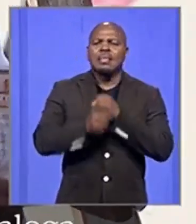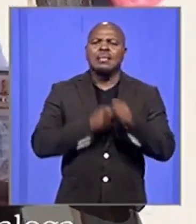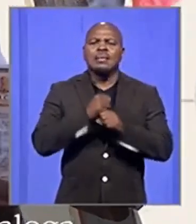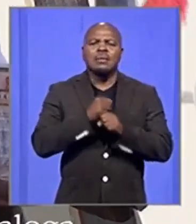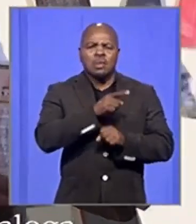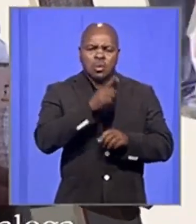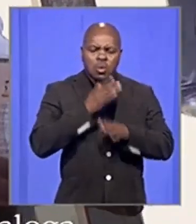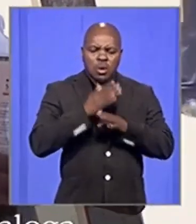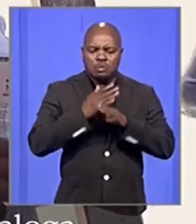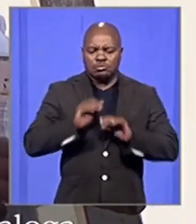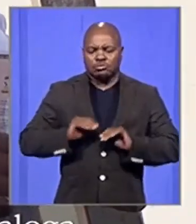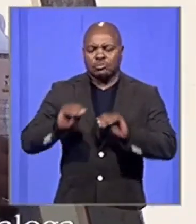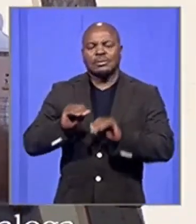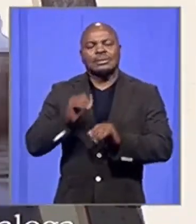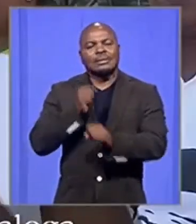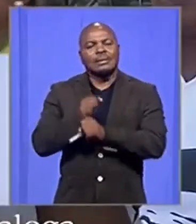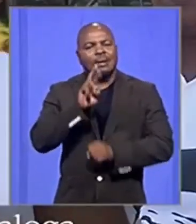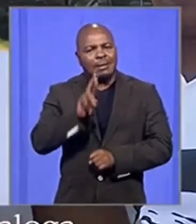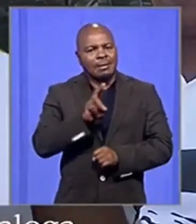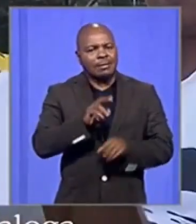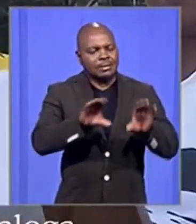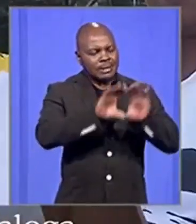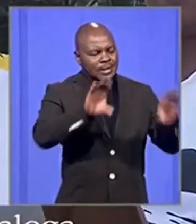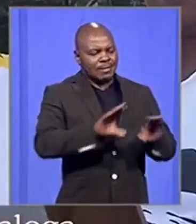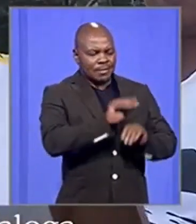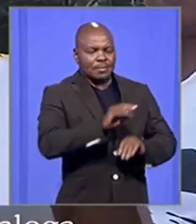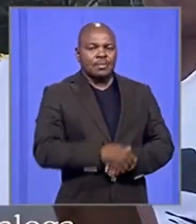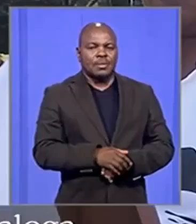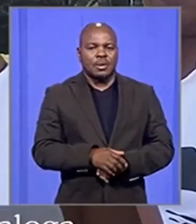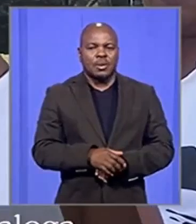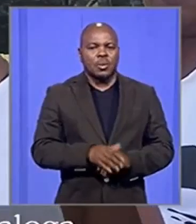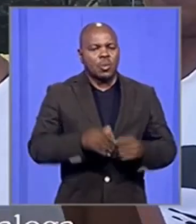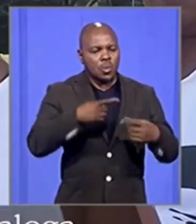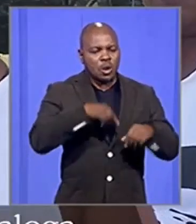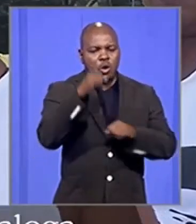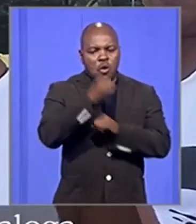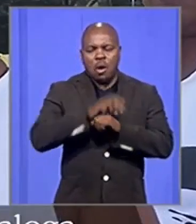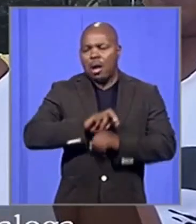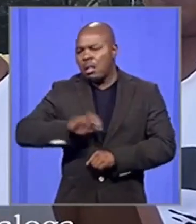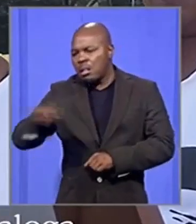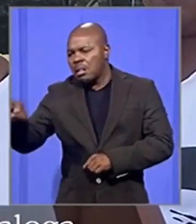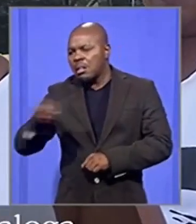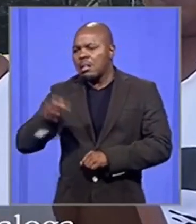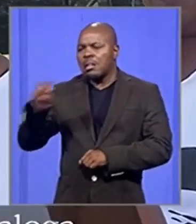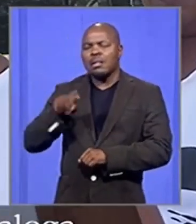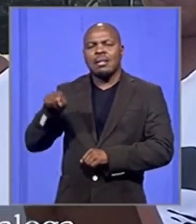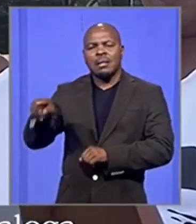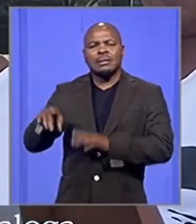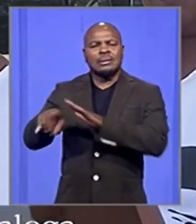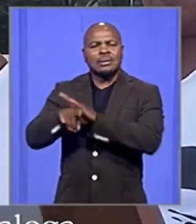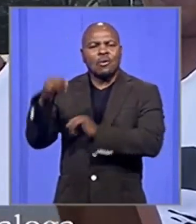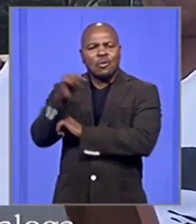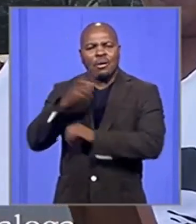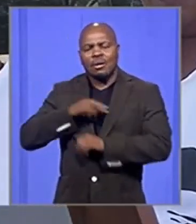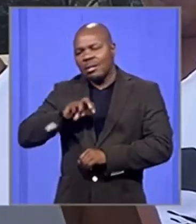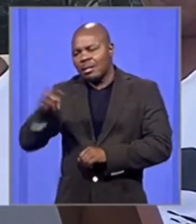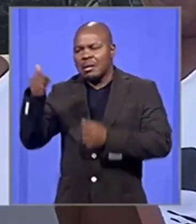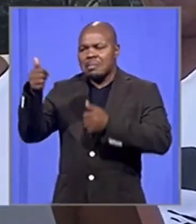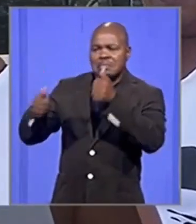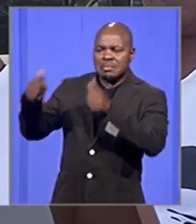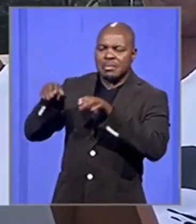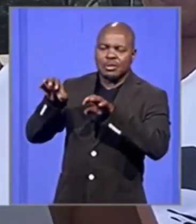jaaka barutabana ba grade R. Re tabogile di office re tswa ko second office re ra go kopana le bagolo ba batona